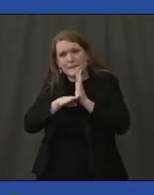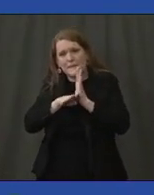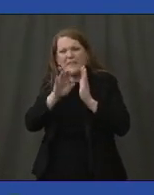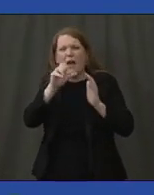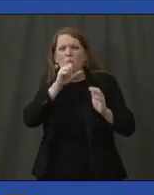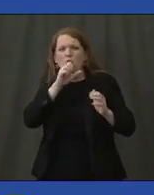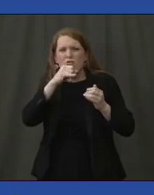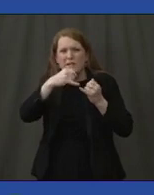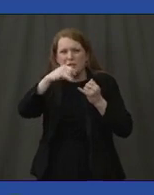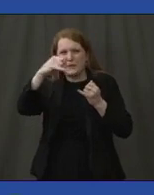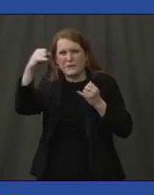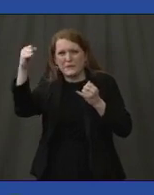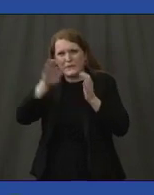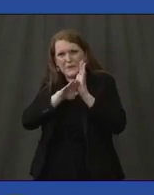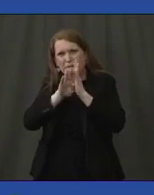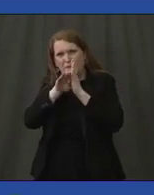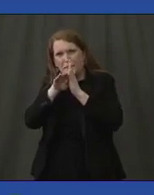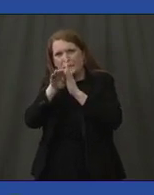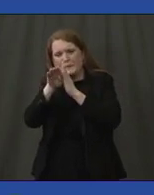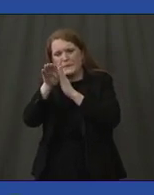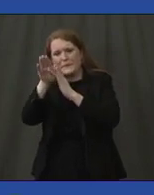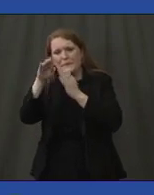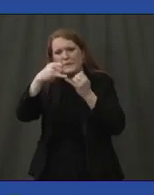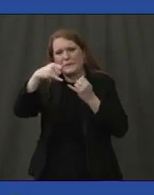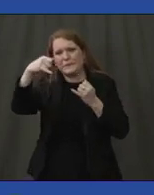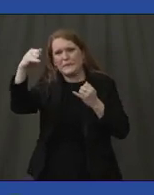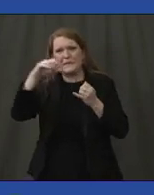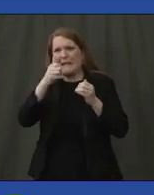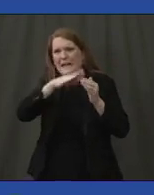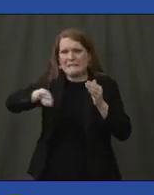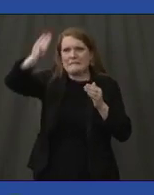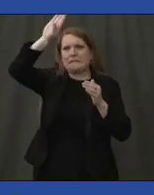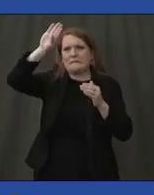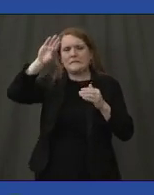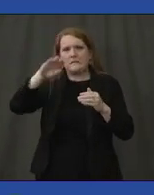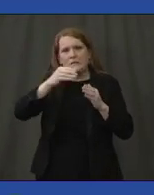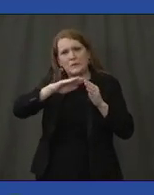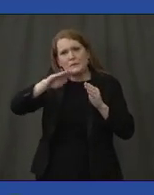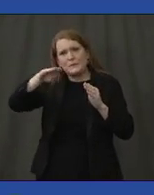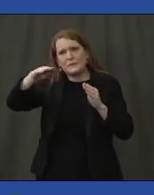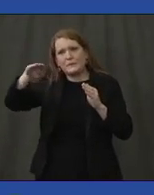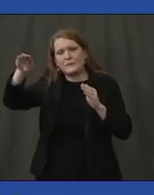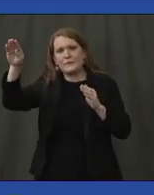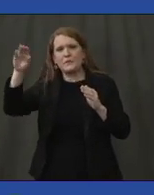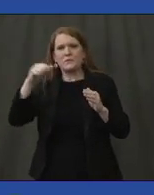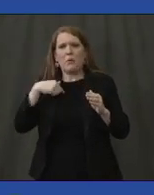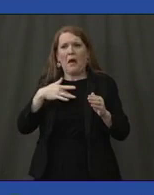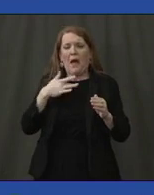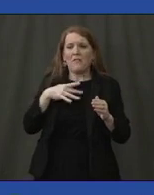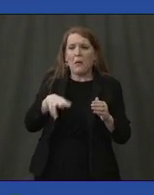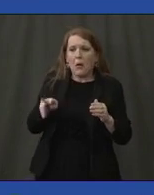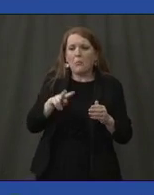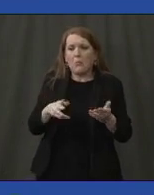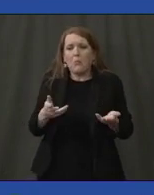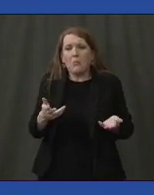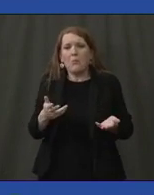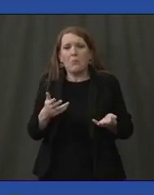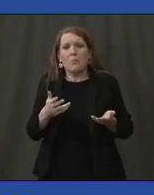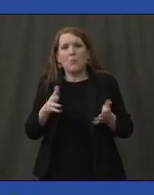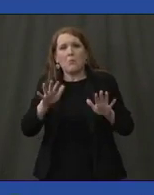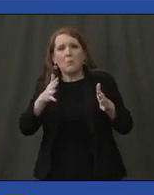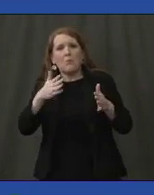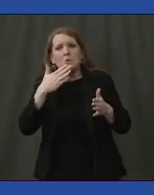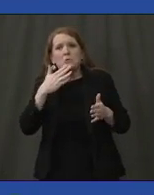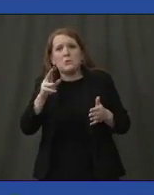I take this as reasonable good news. reasonable that situation could have been a lot more